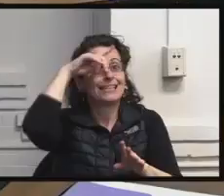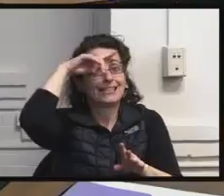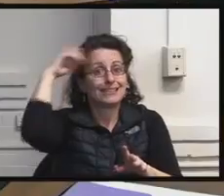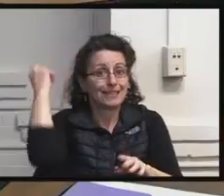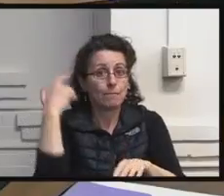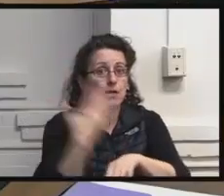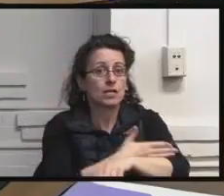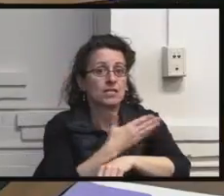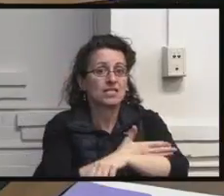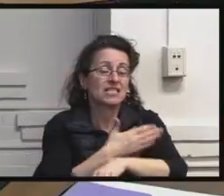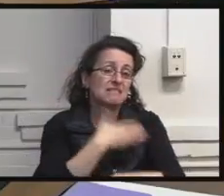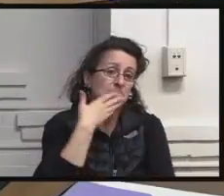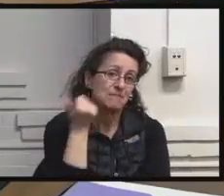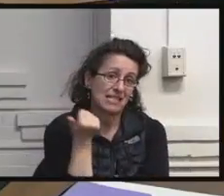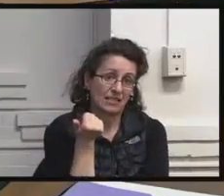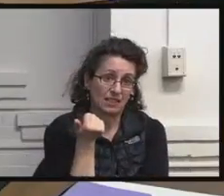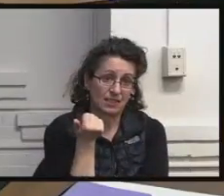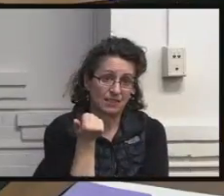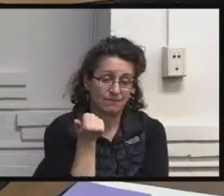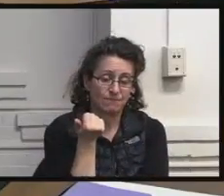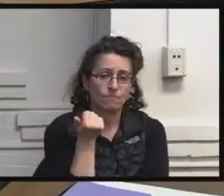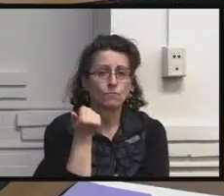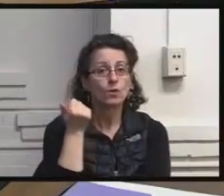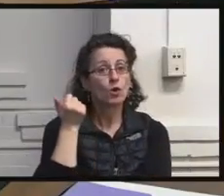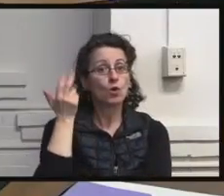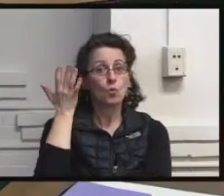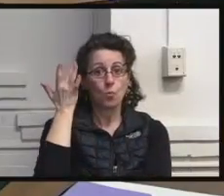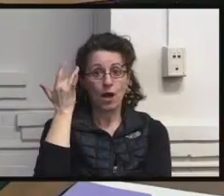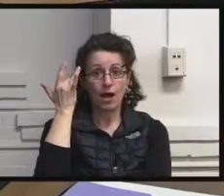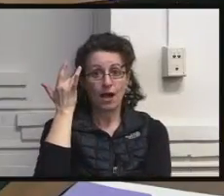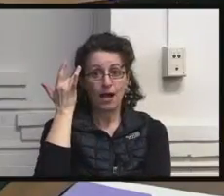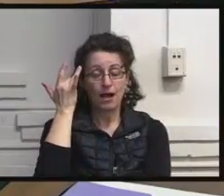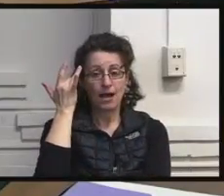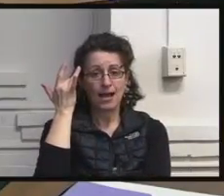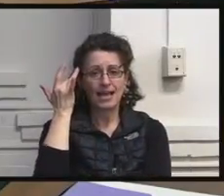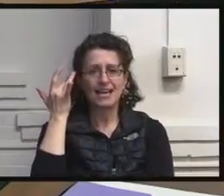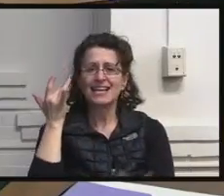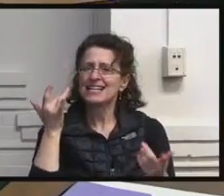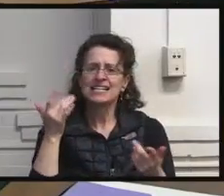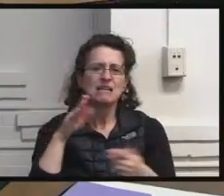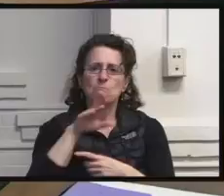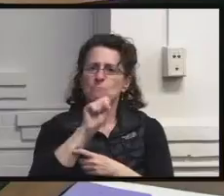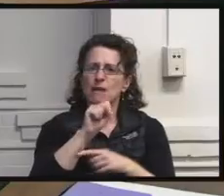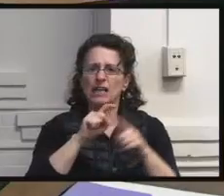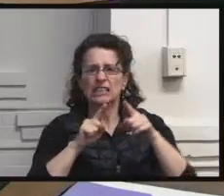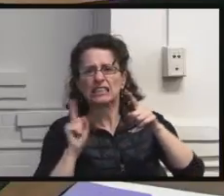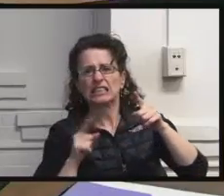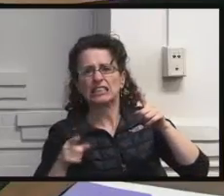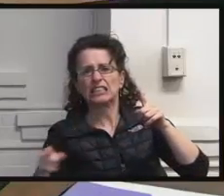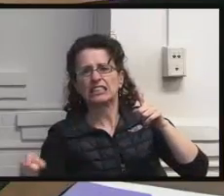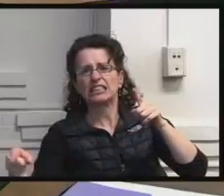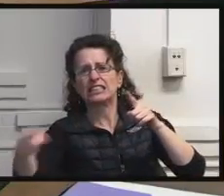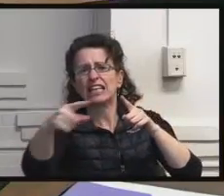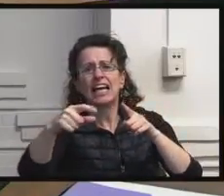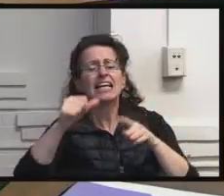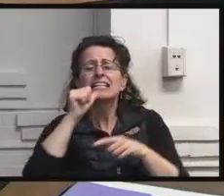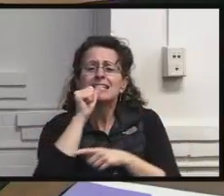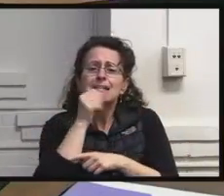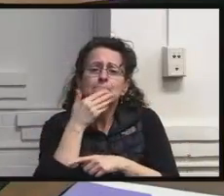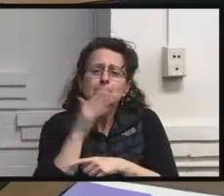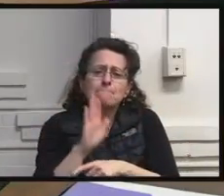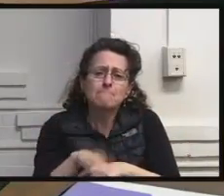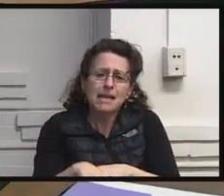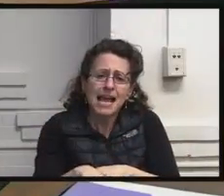summer would be preferred. And the reason for that is we agree that the detour for buses would be short, and